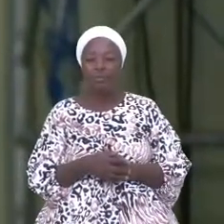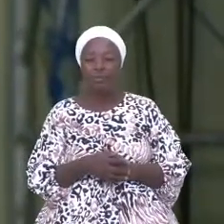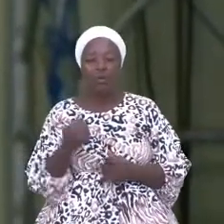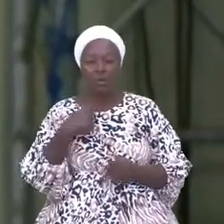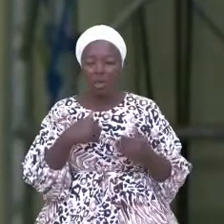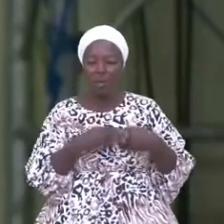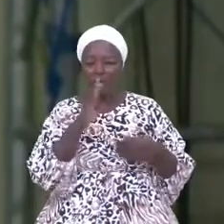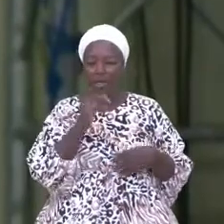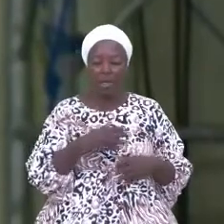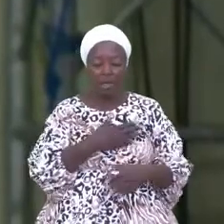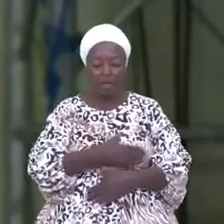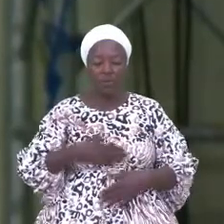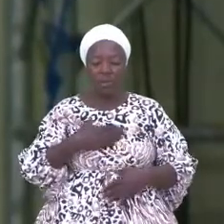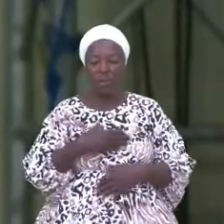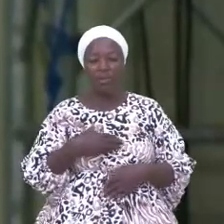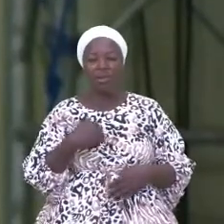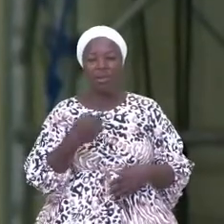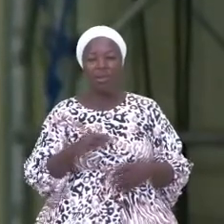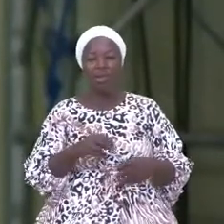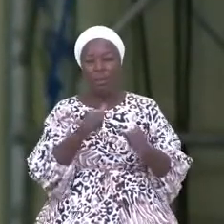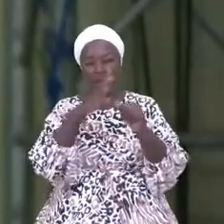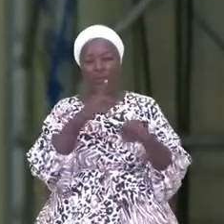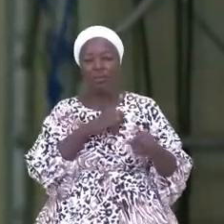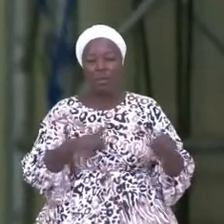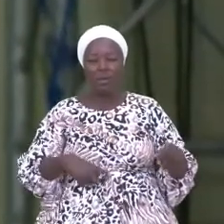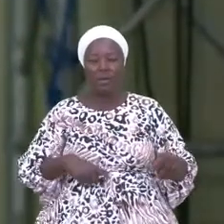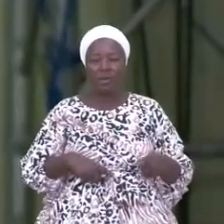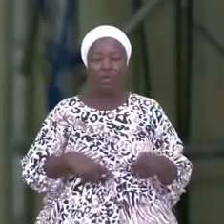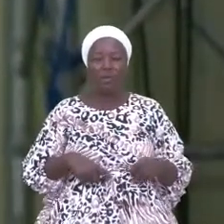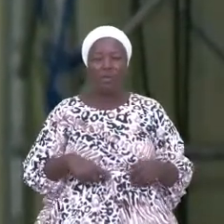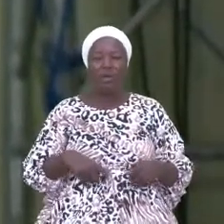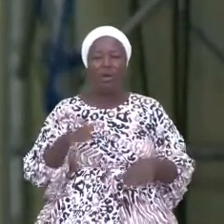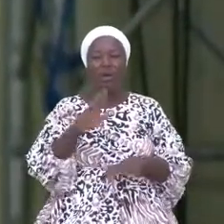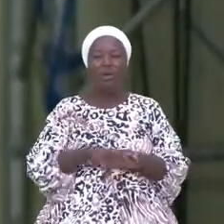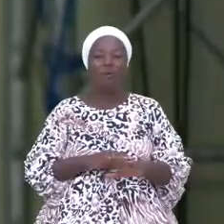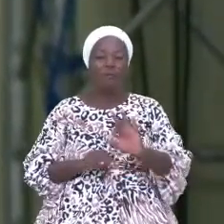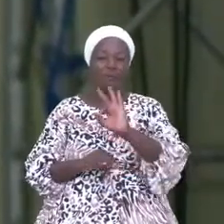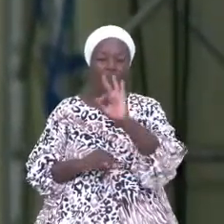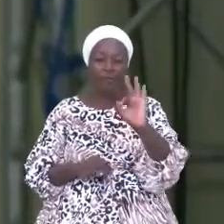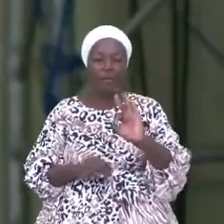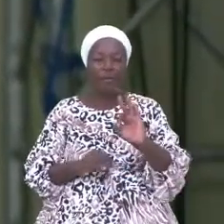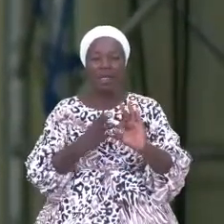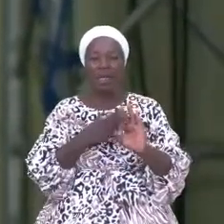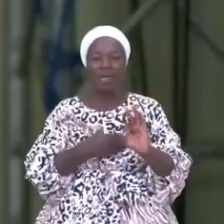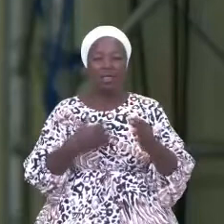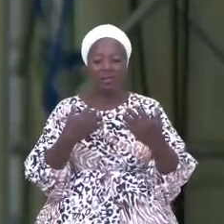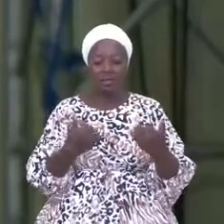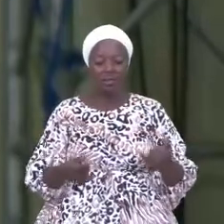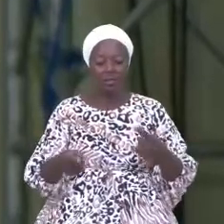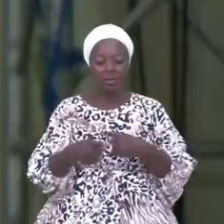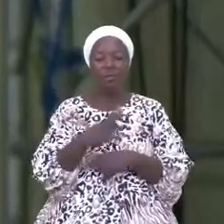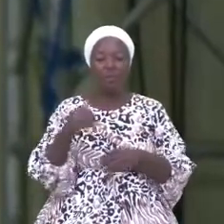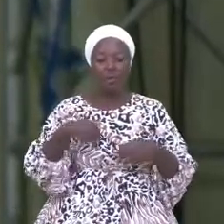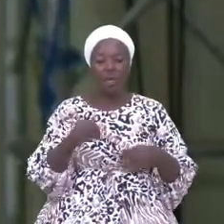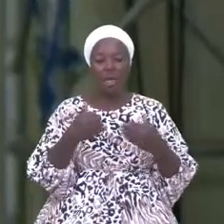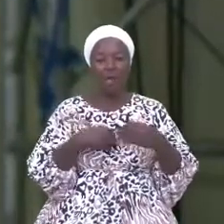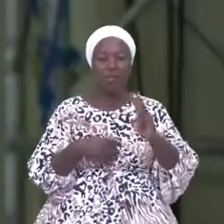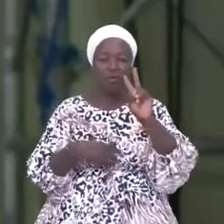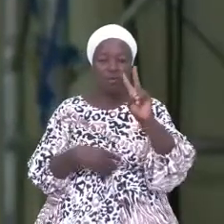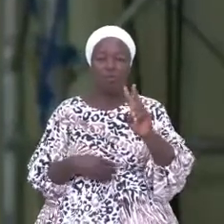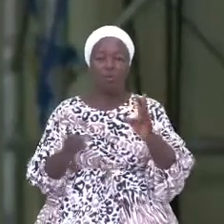Friday and today. And we still have two more days. All ministers, church